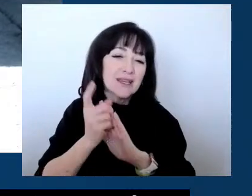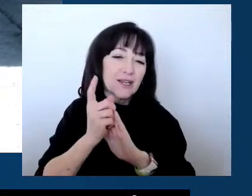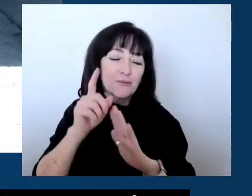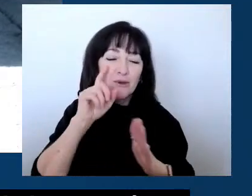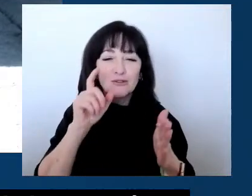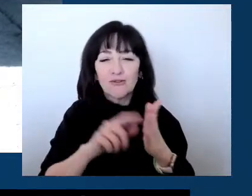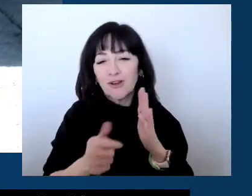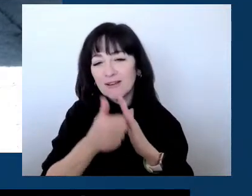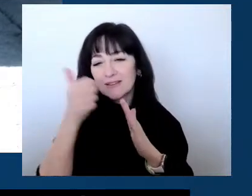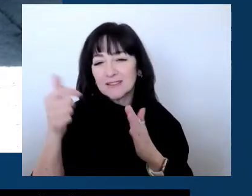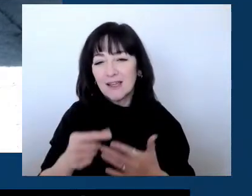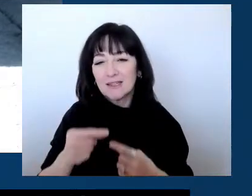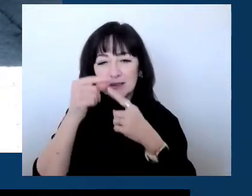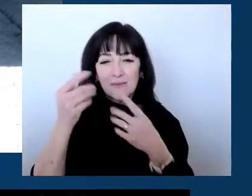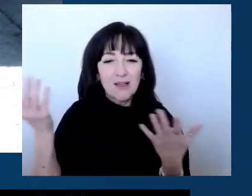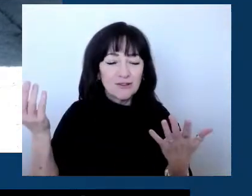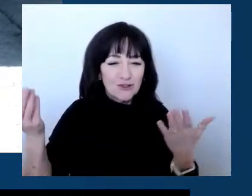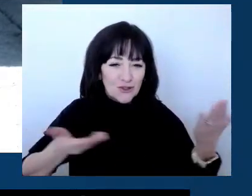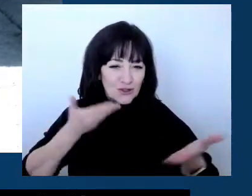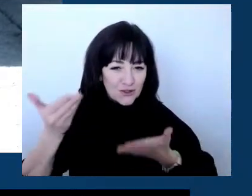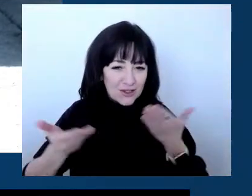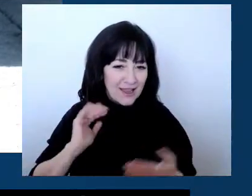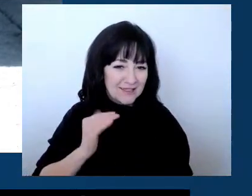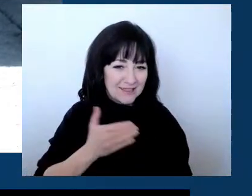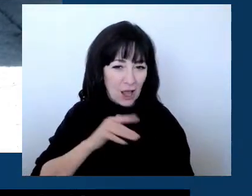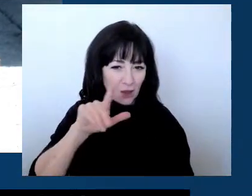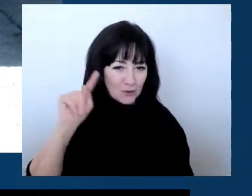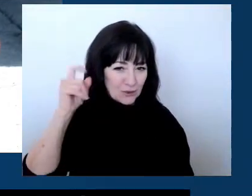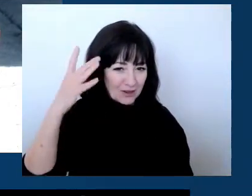here with us today, our Lieutenant Governor Bethany Hall-Long,